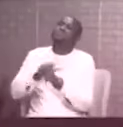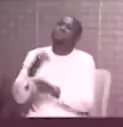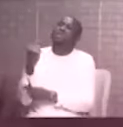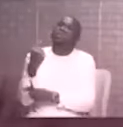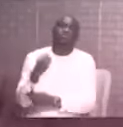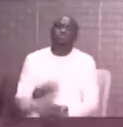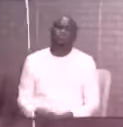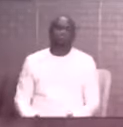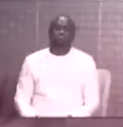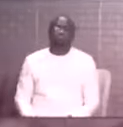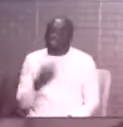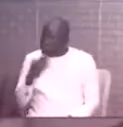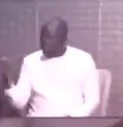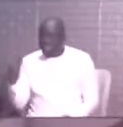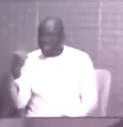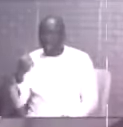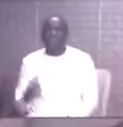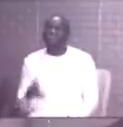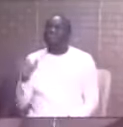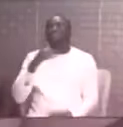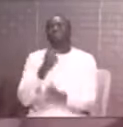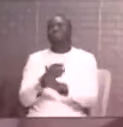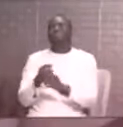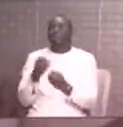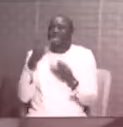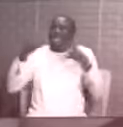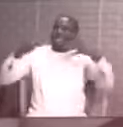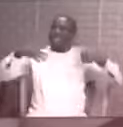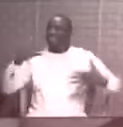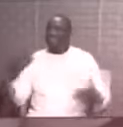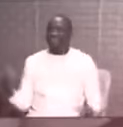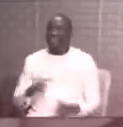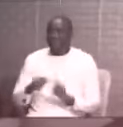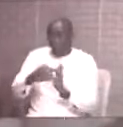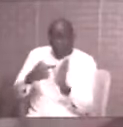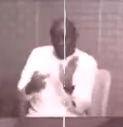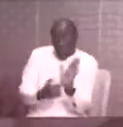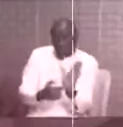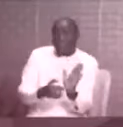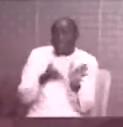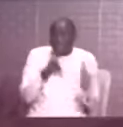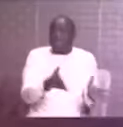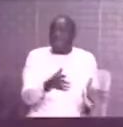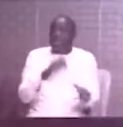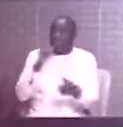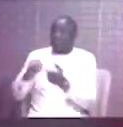The promises are flashy, but the report is why the promises remain.